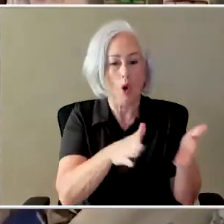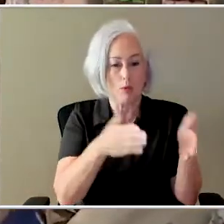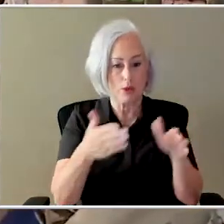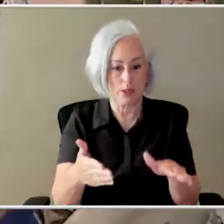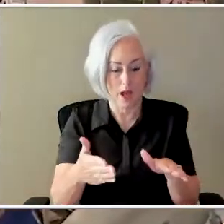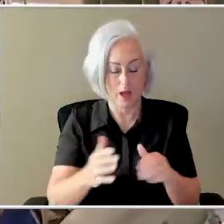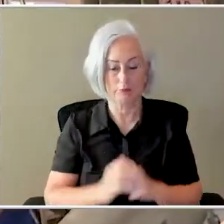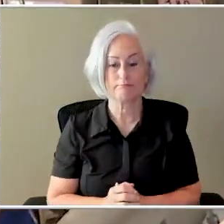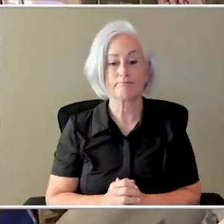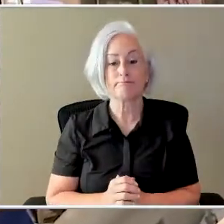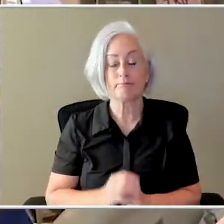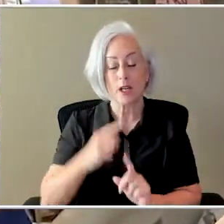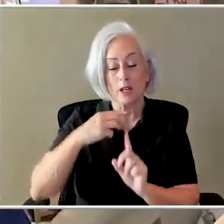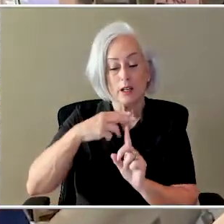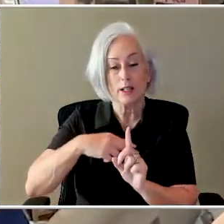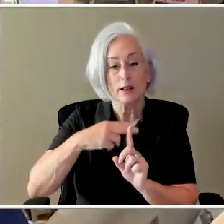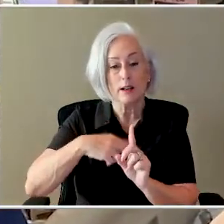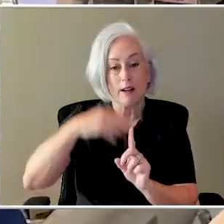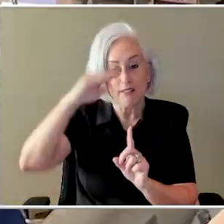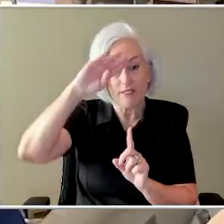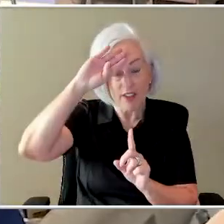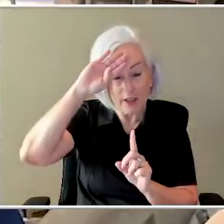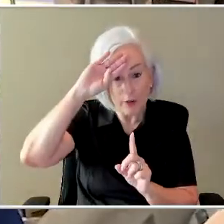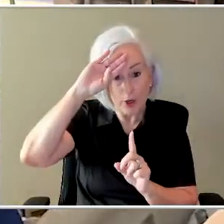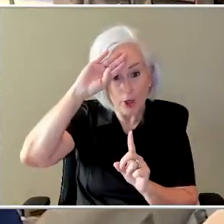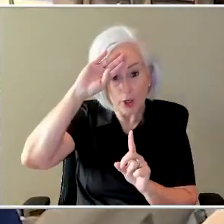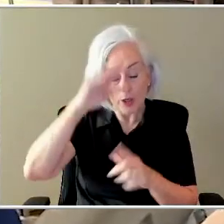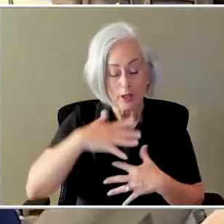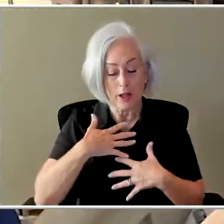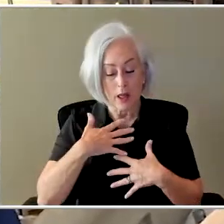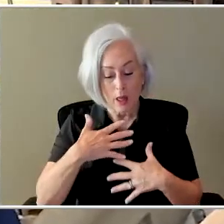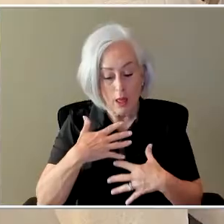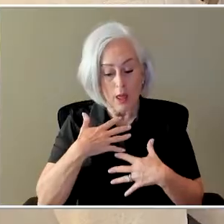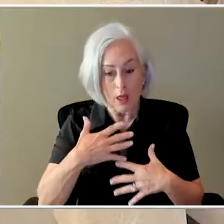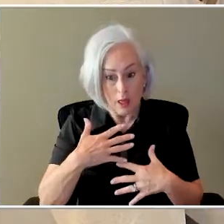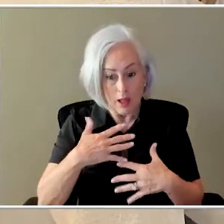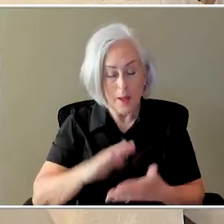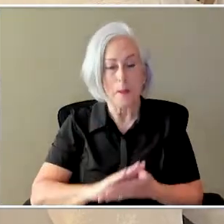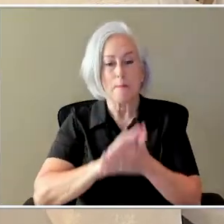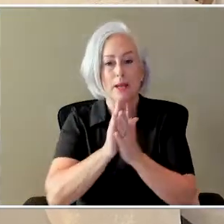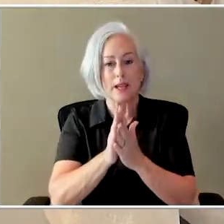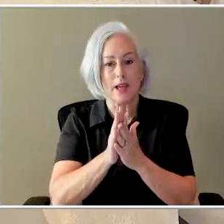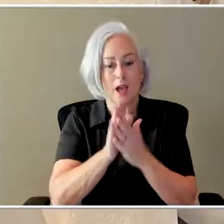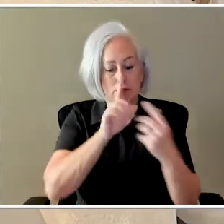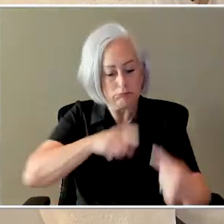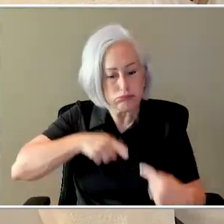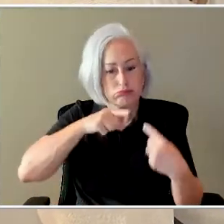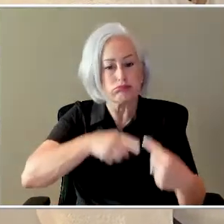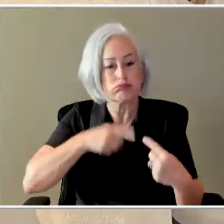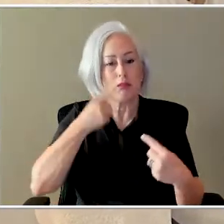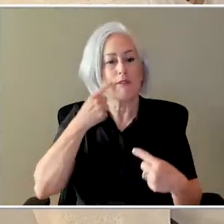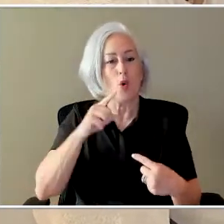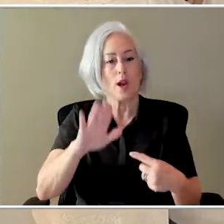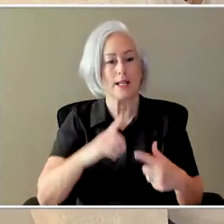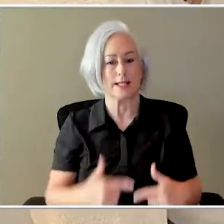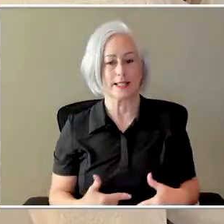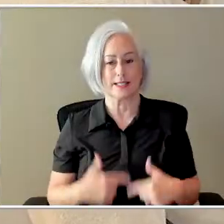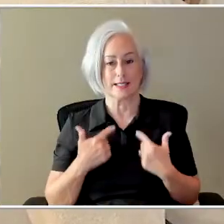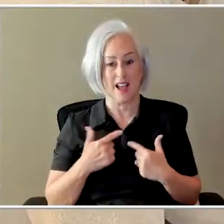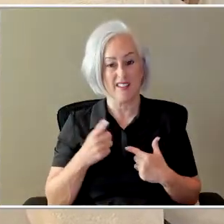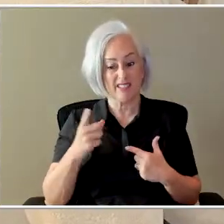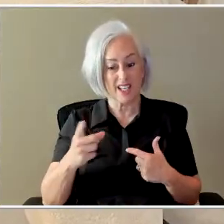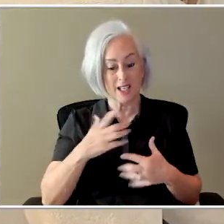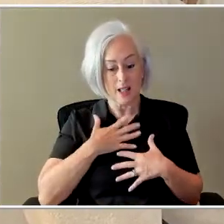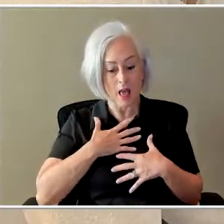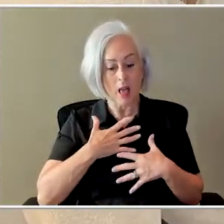soon turned into the fight for his life. He told me that he was basically in respiratory failure and that if I had waited a